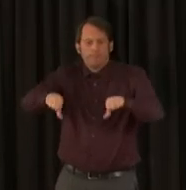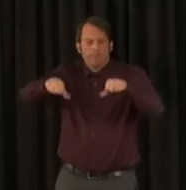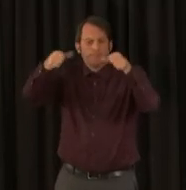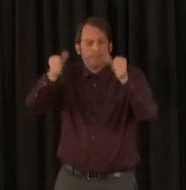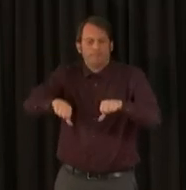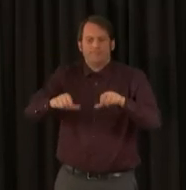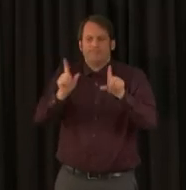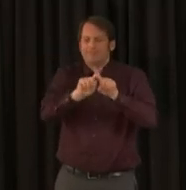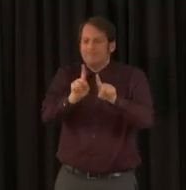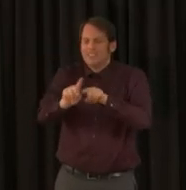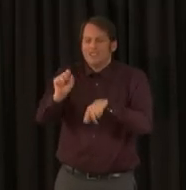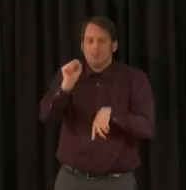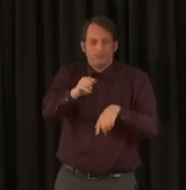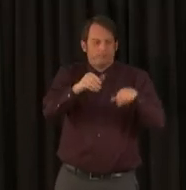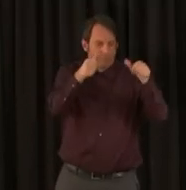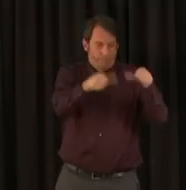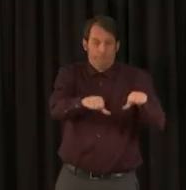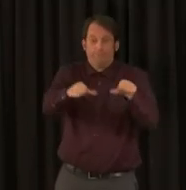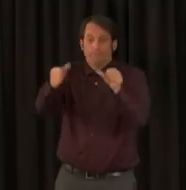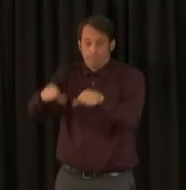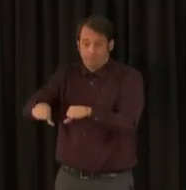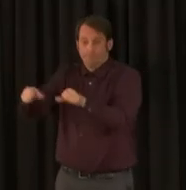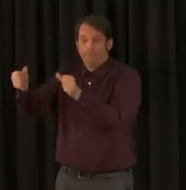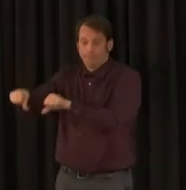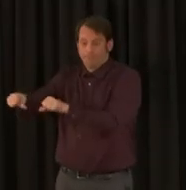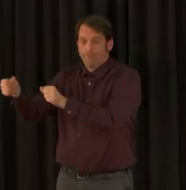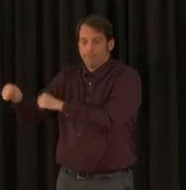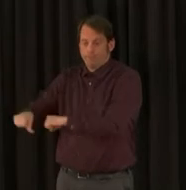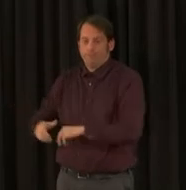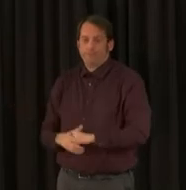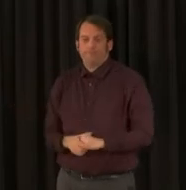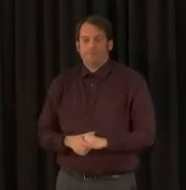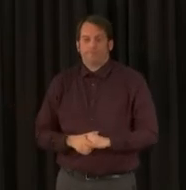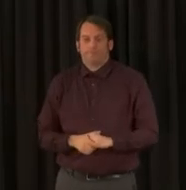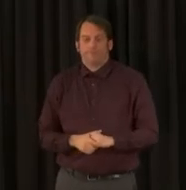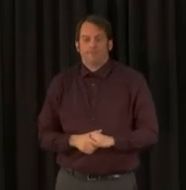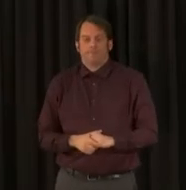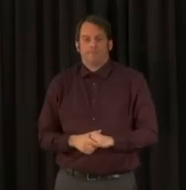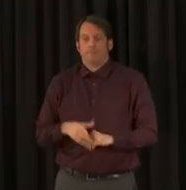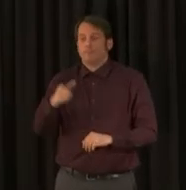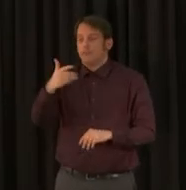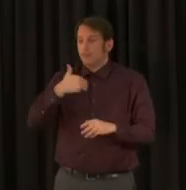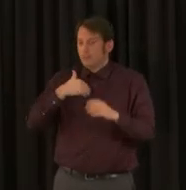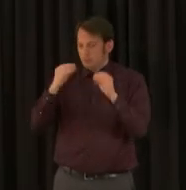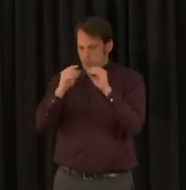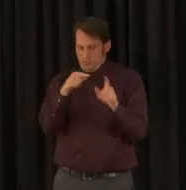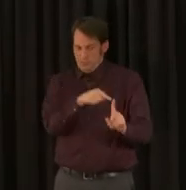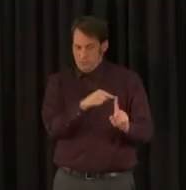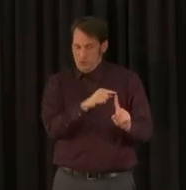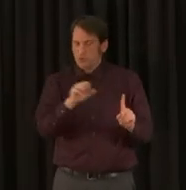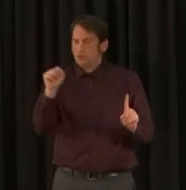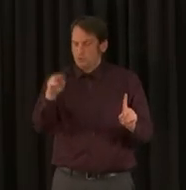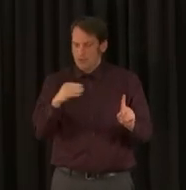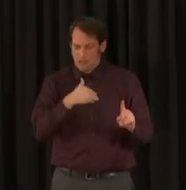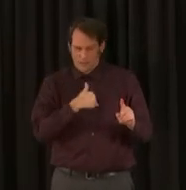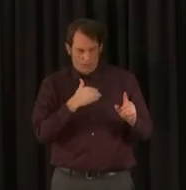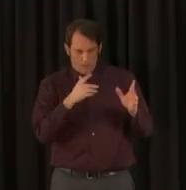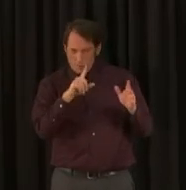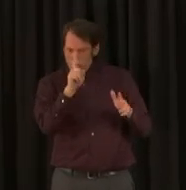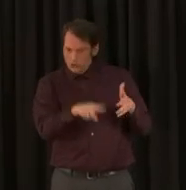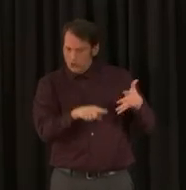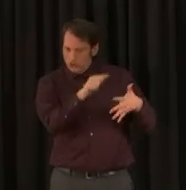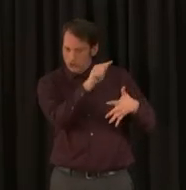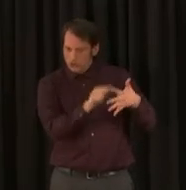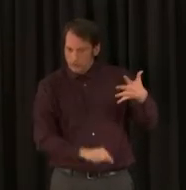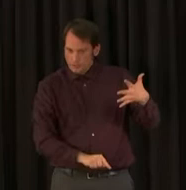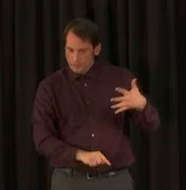on social media as well. Another question that came in on social media, I believe, is